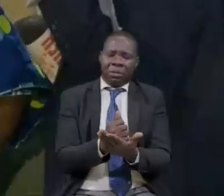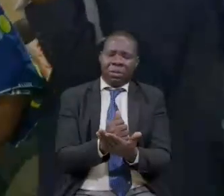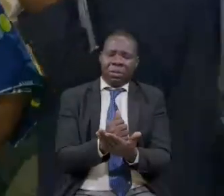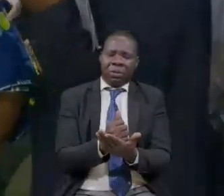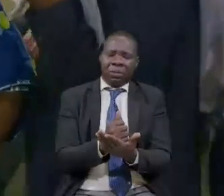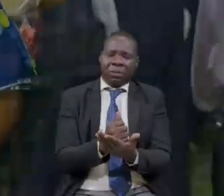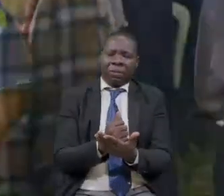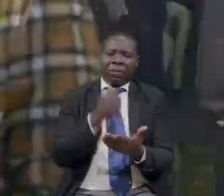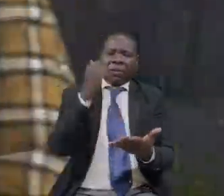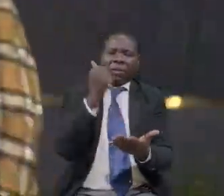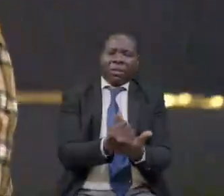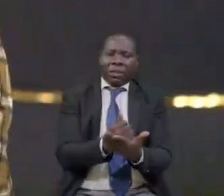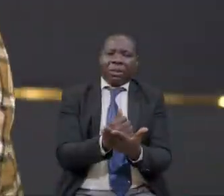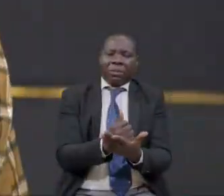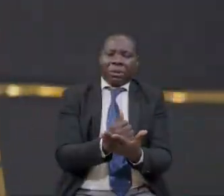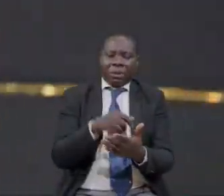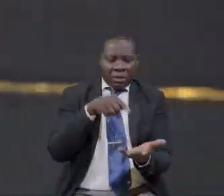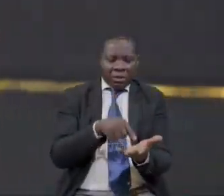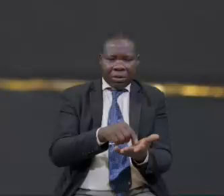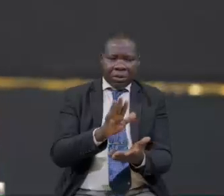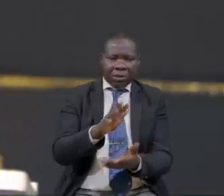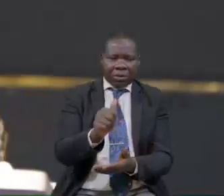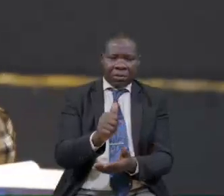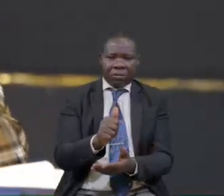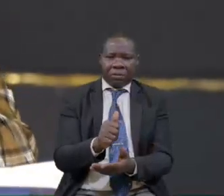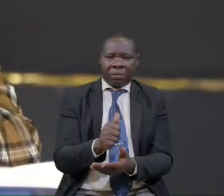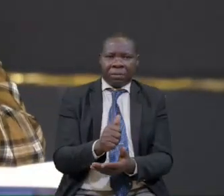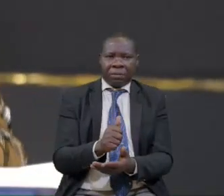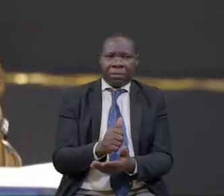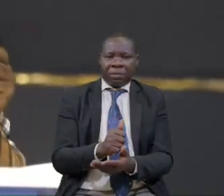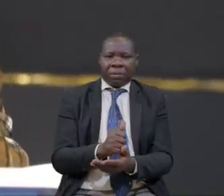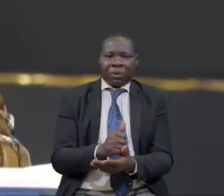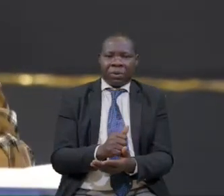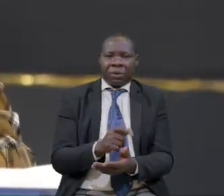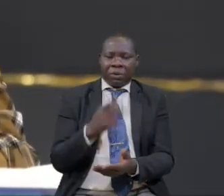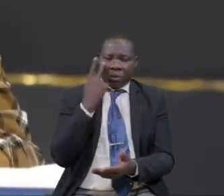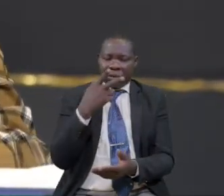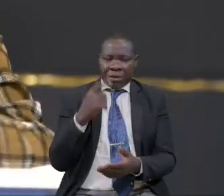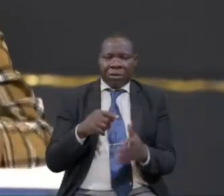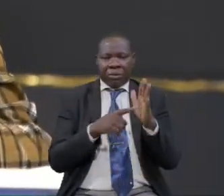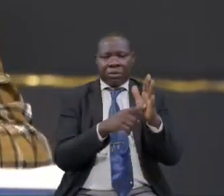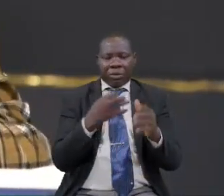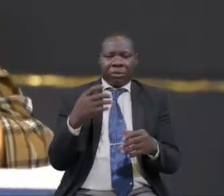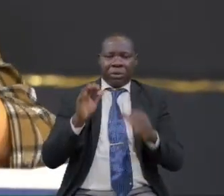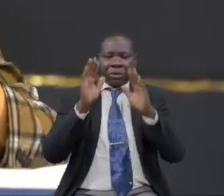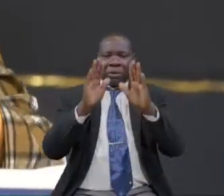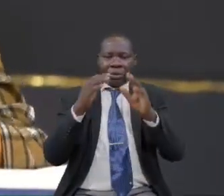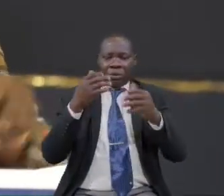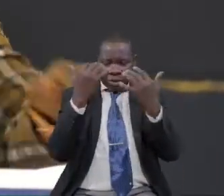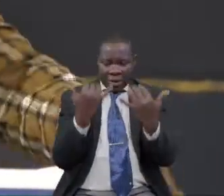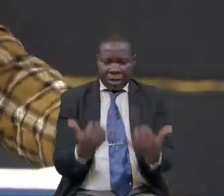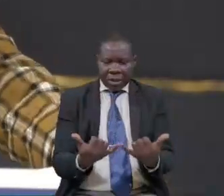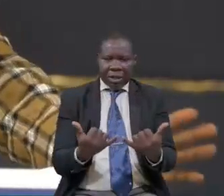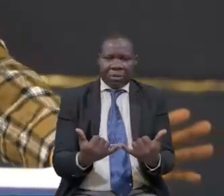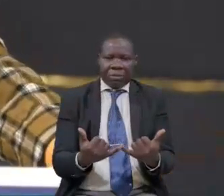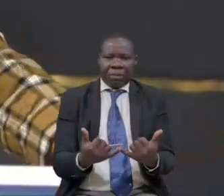Amen. Check up yourself. You see the manifestation of the miracle right there. You